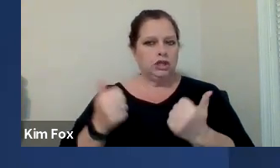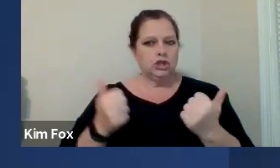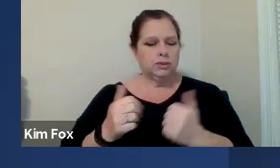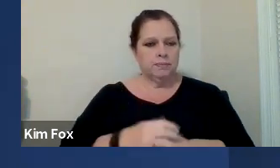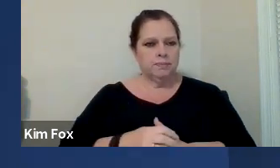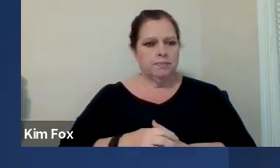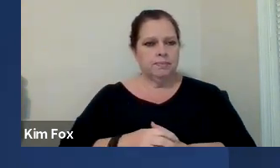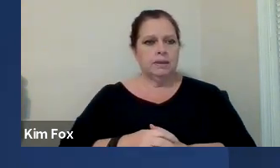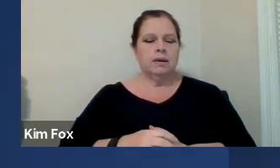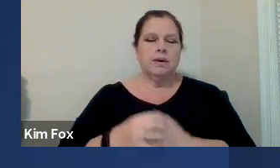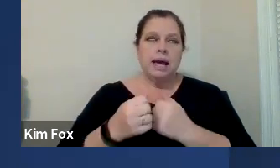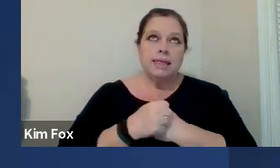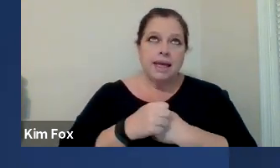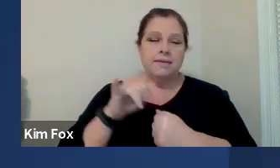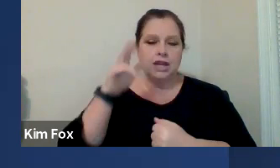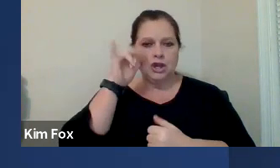I love hearing that one.